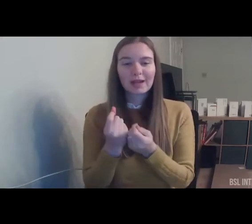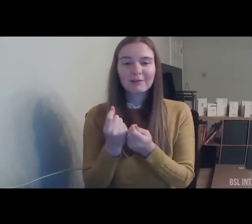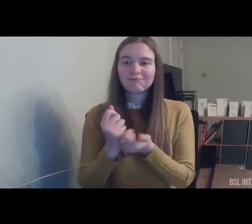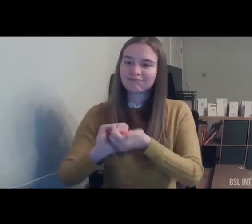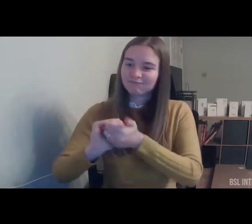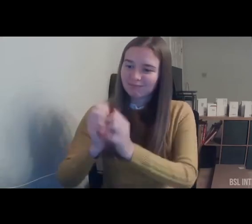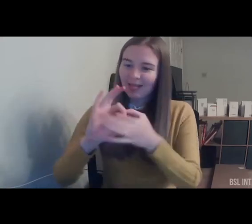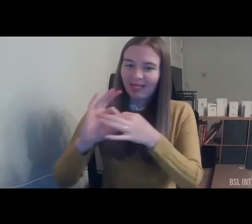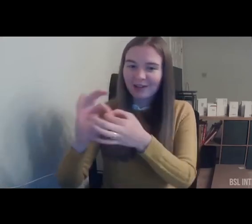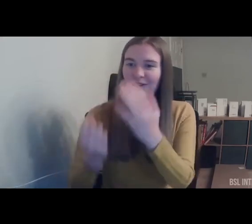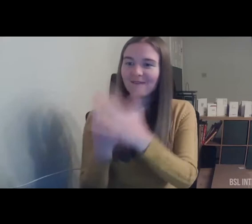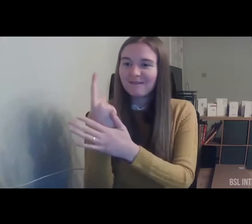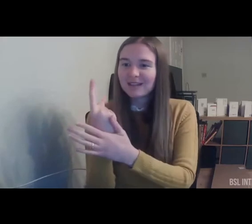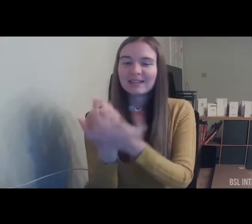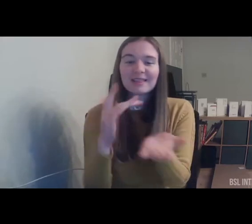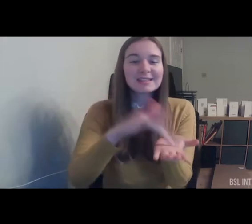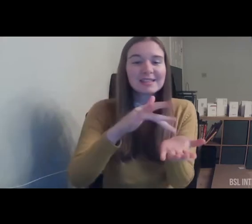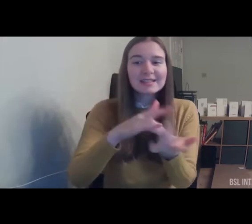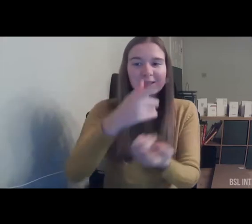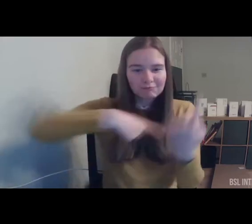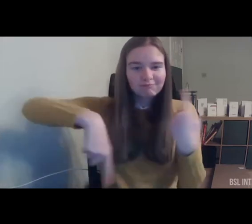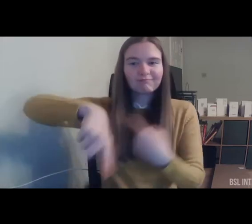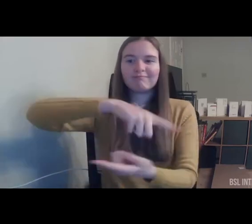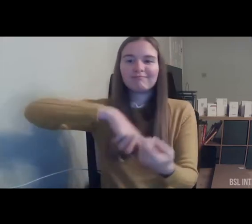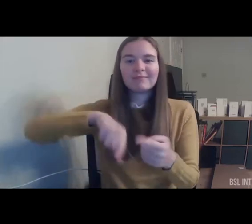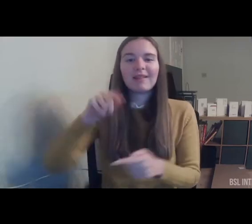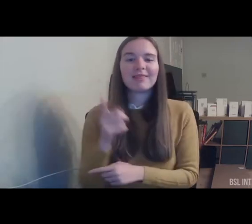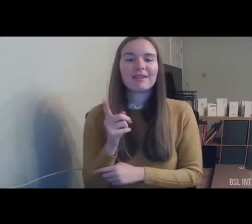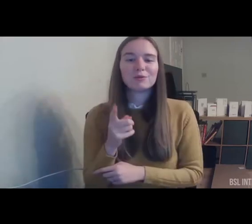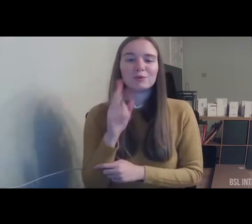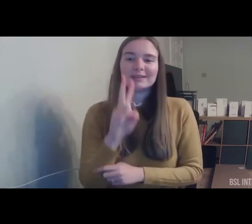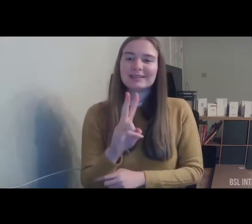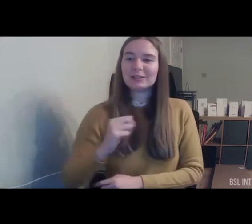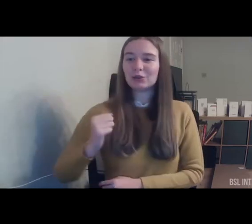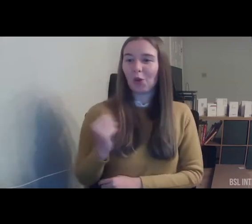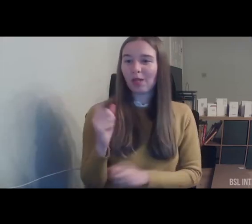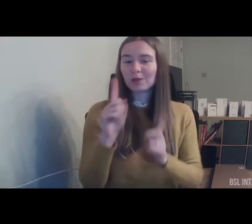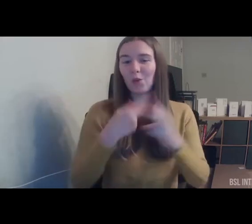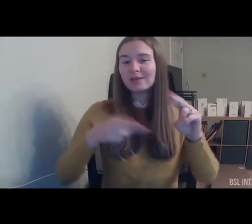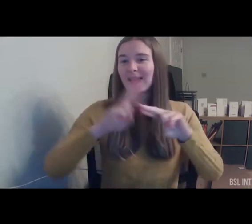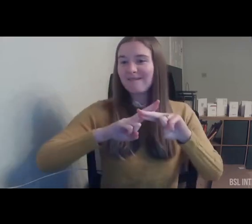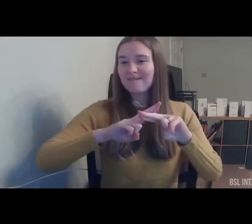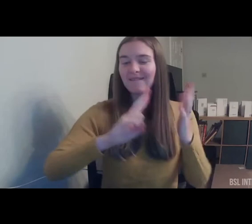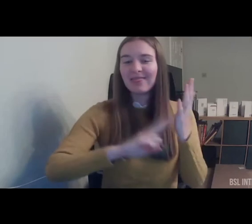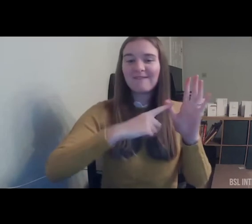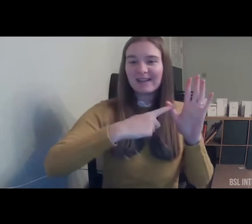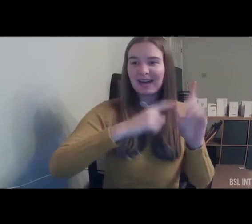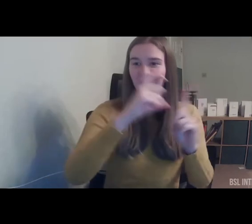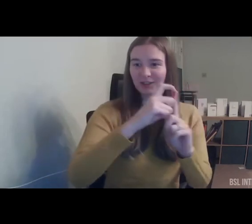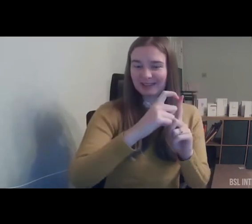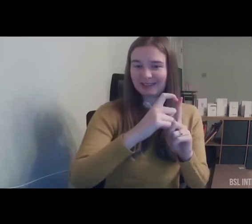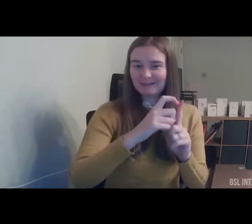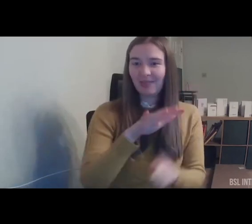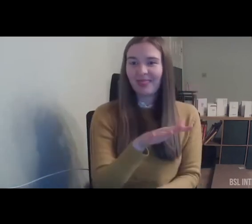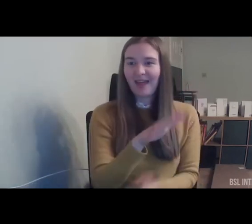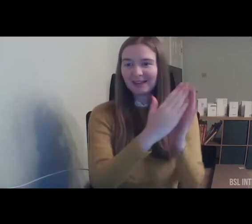happen in the city and everywhere else. And that's where we see Scotland's what if at the V&A sitting in this year. And